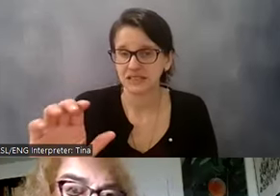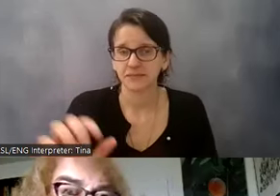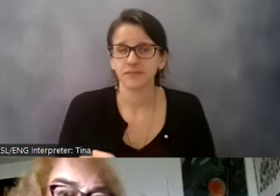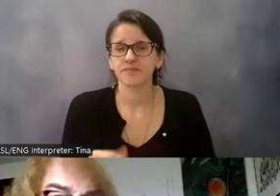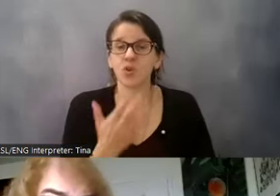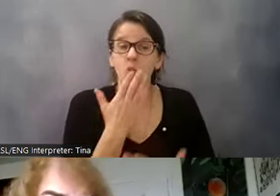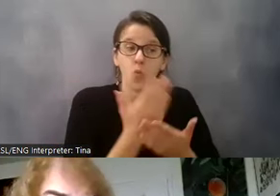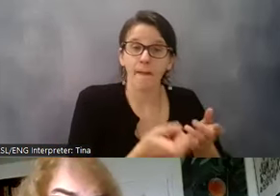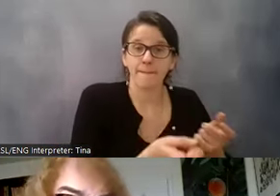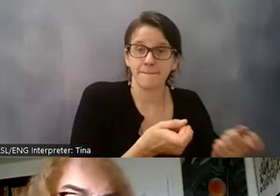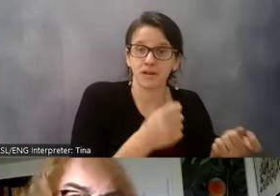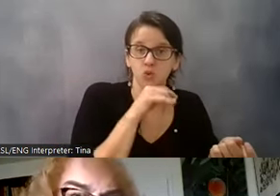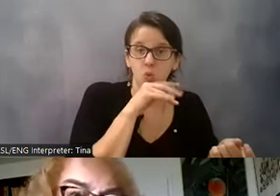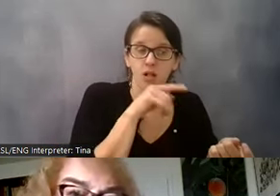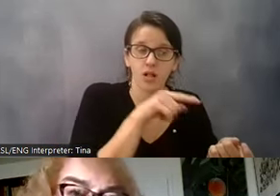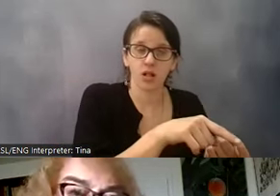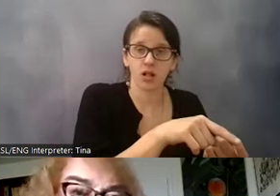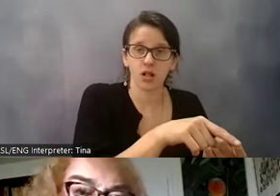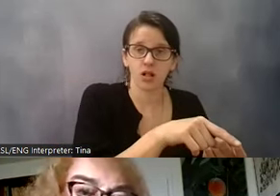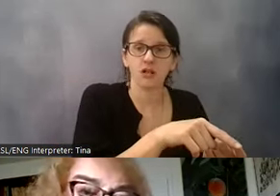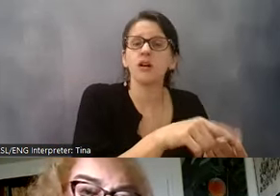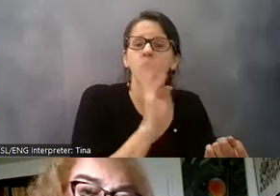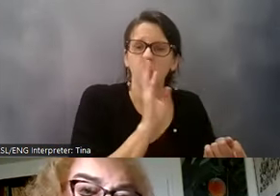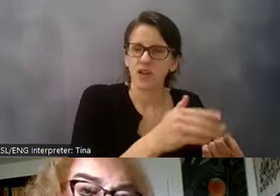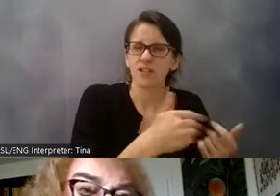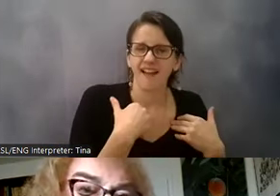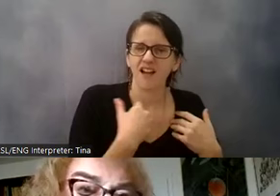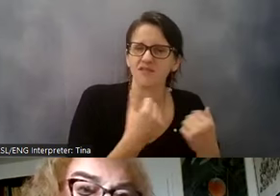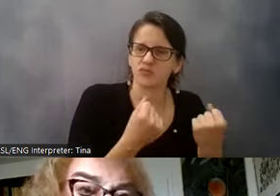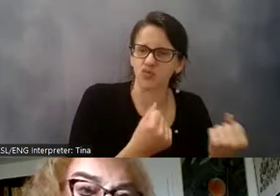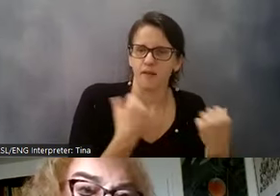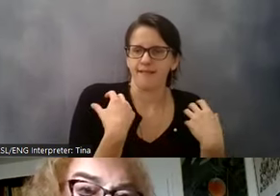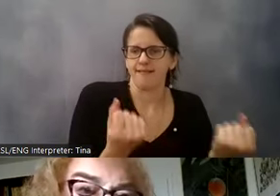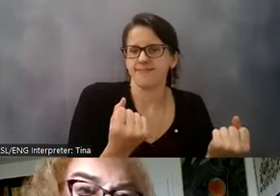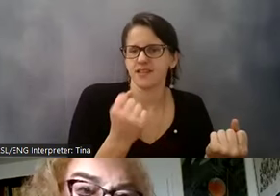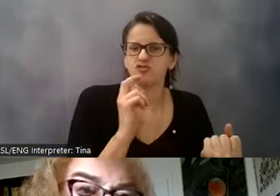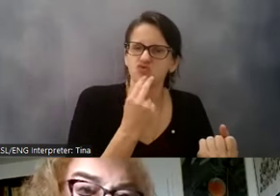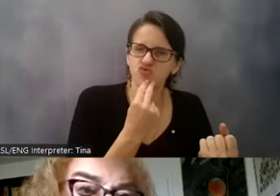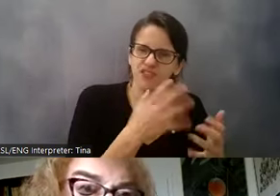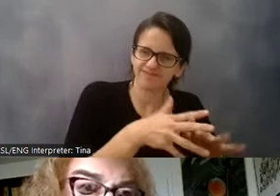will produce nutritionally dense veggies. Next slide, please.